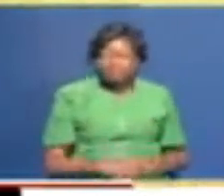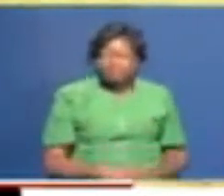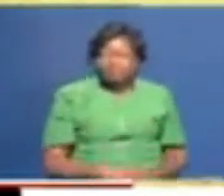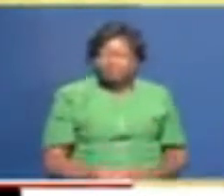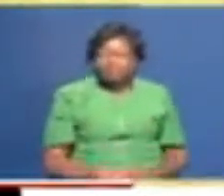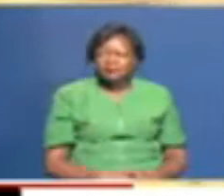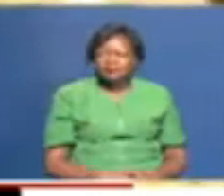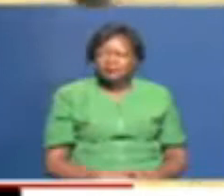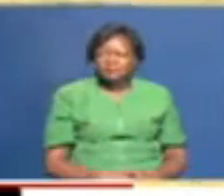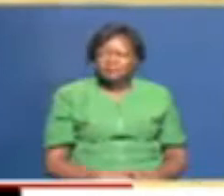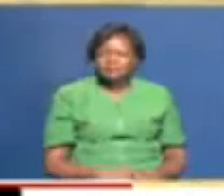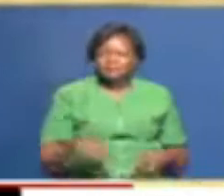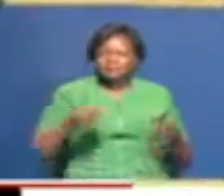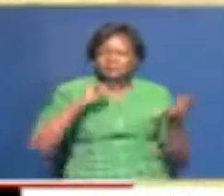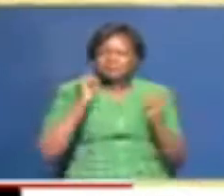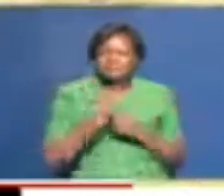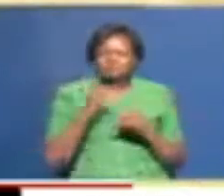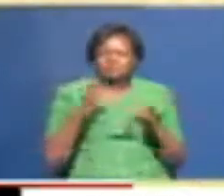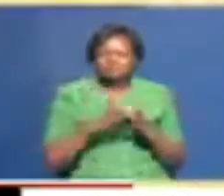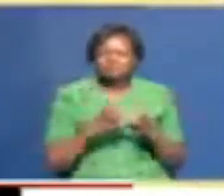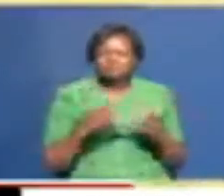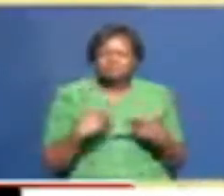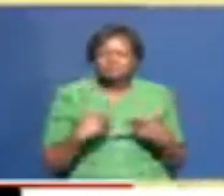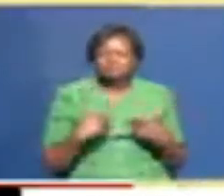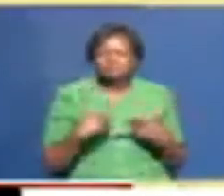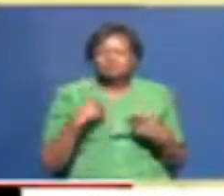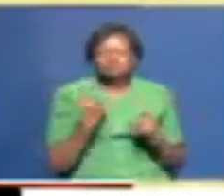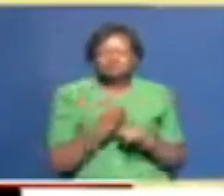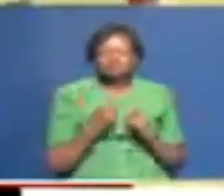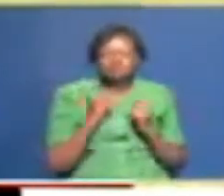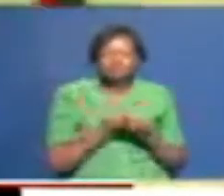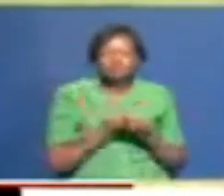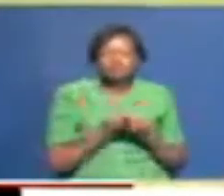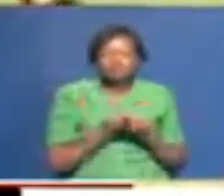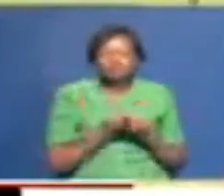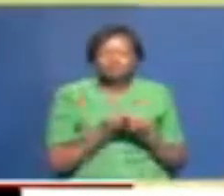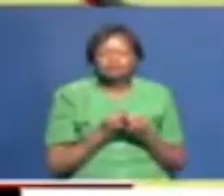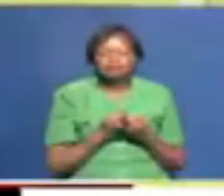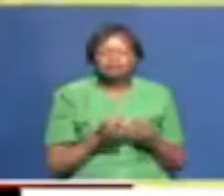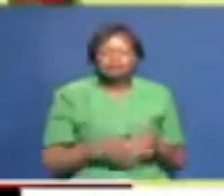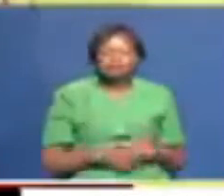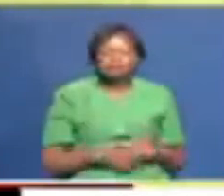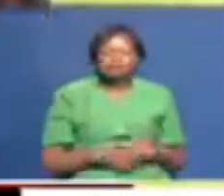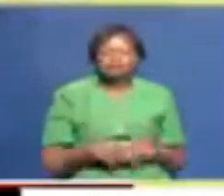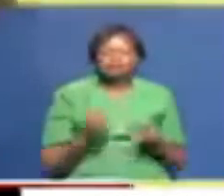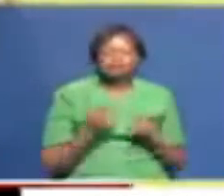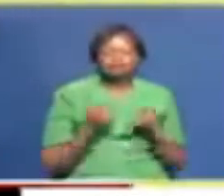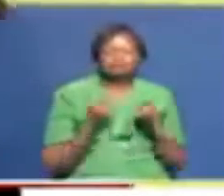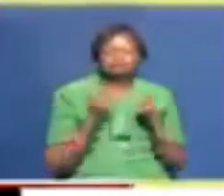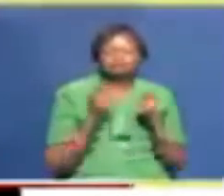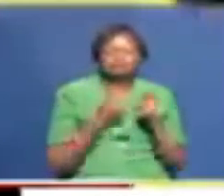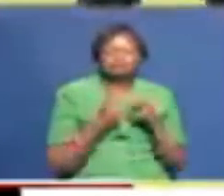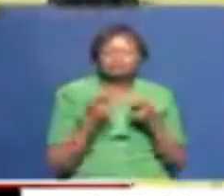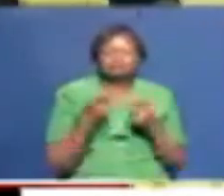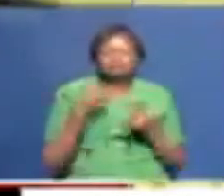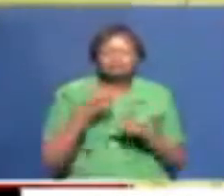A fairly changed Kenyan squad will face hosts Rwanda, Uganda, Tanzania, Nigeria, Germany, Brazil and Botswana in round robin in